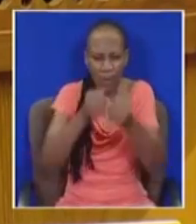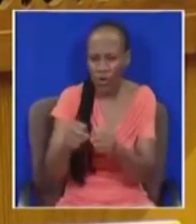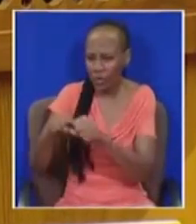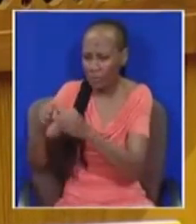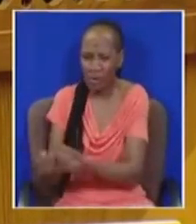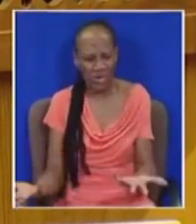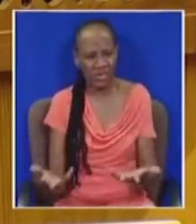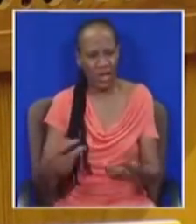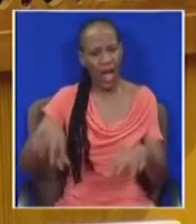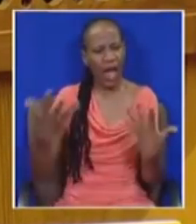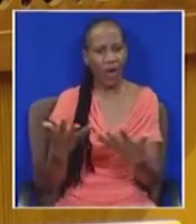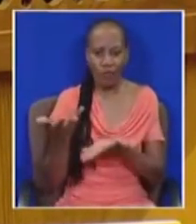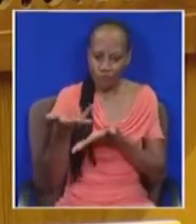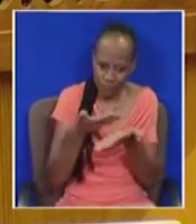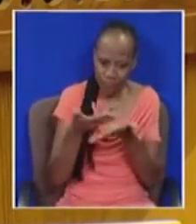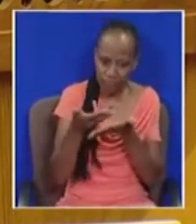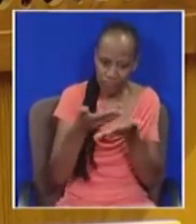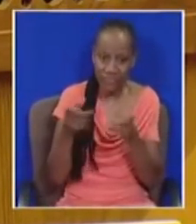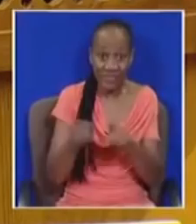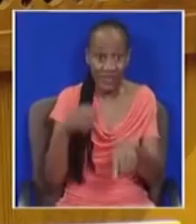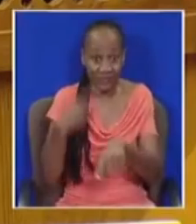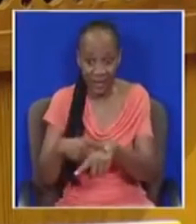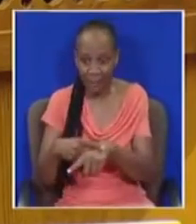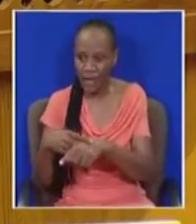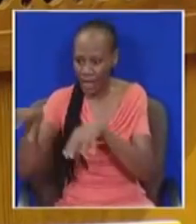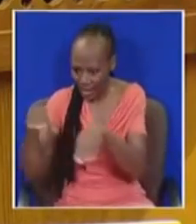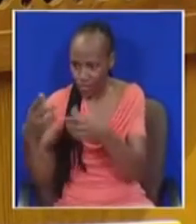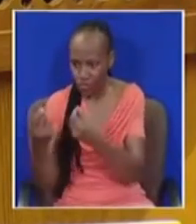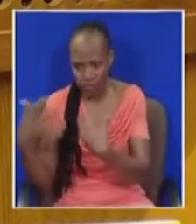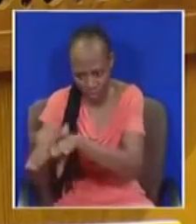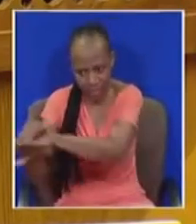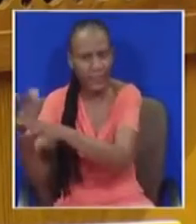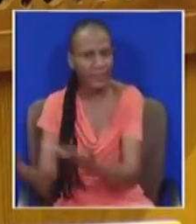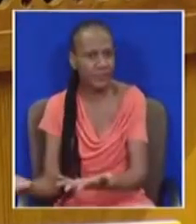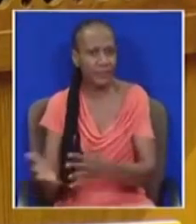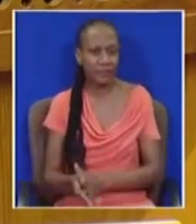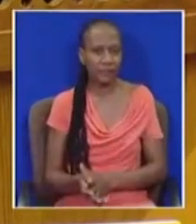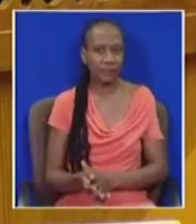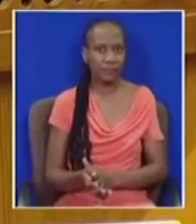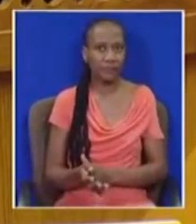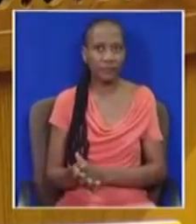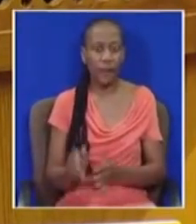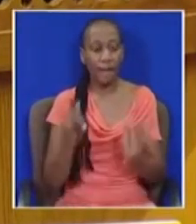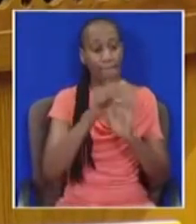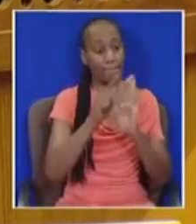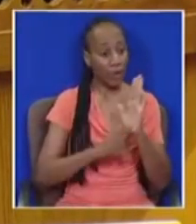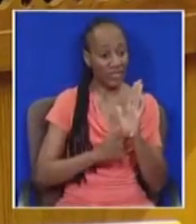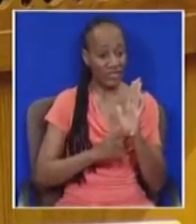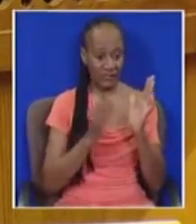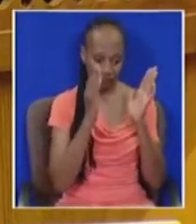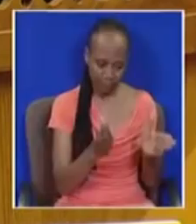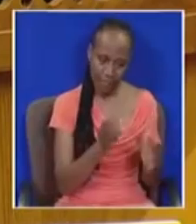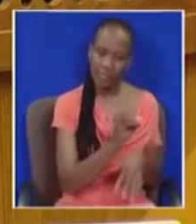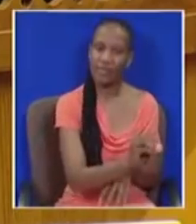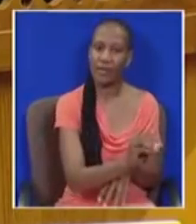move from talk to action as quickly as possible. We need to move beyond the policy paralysis that